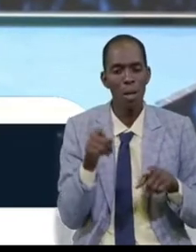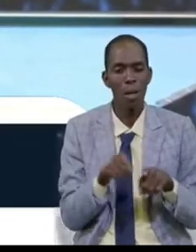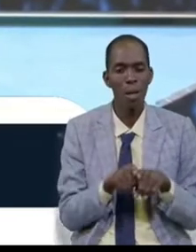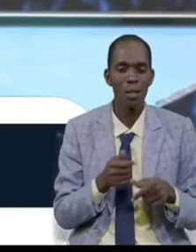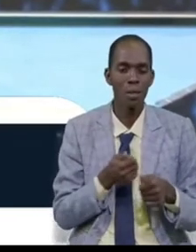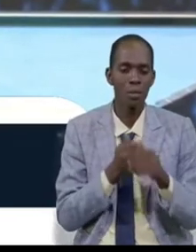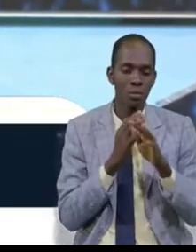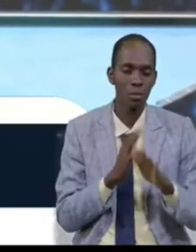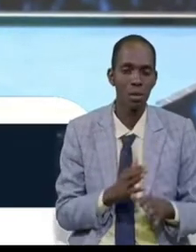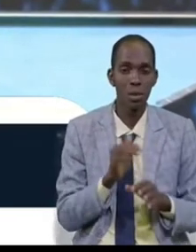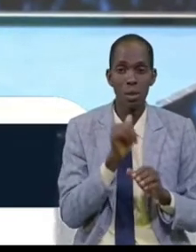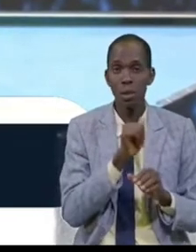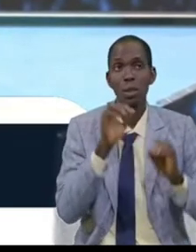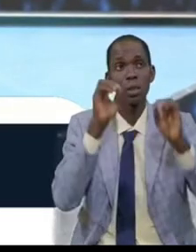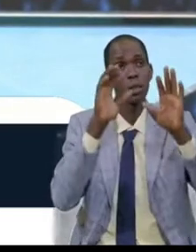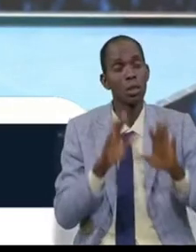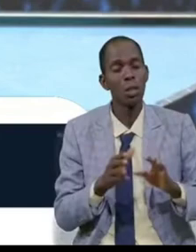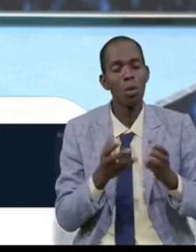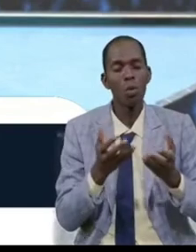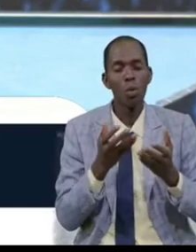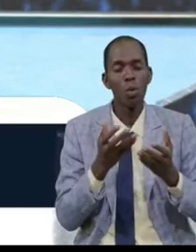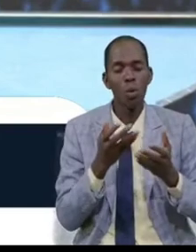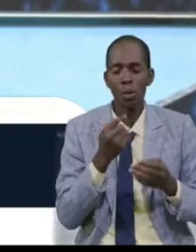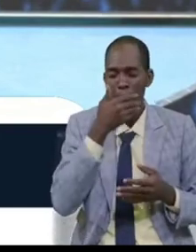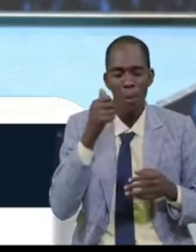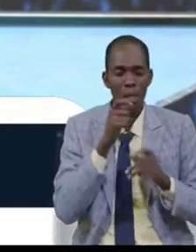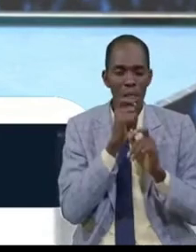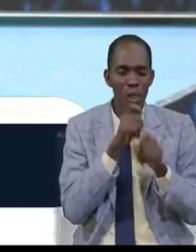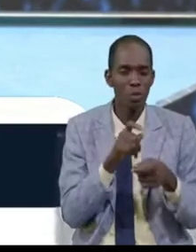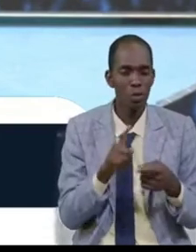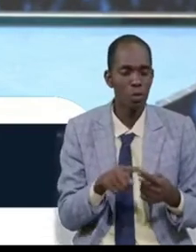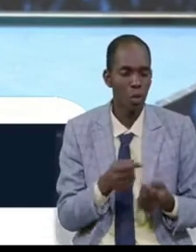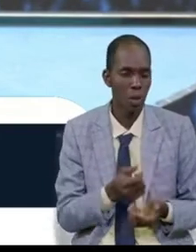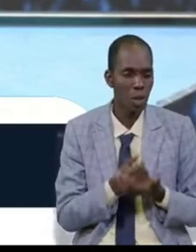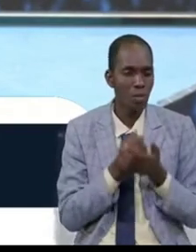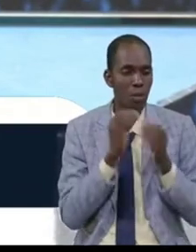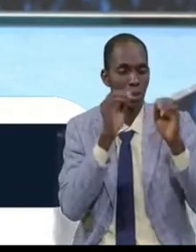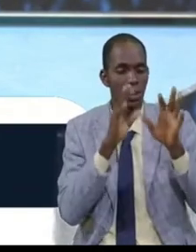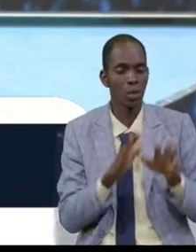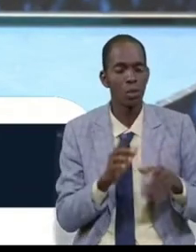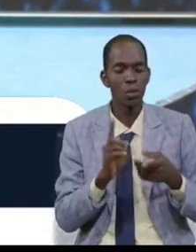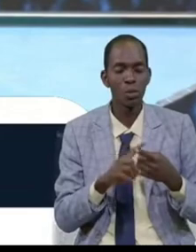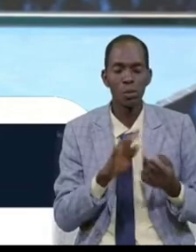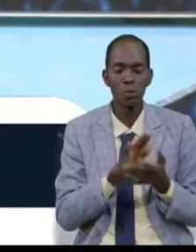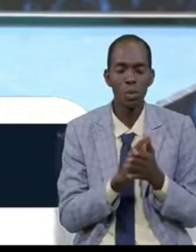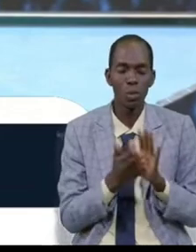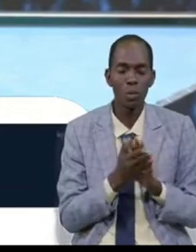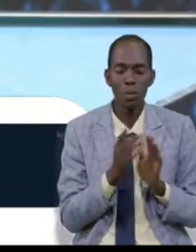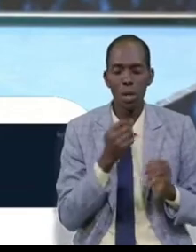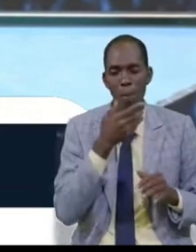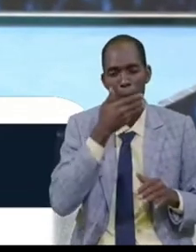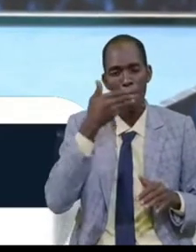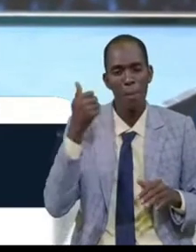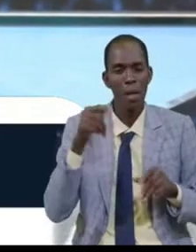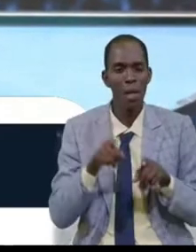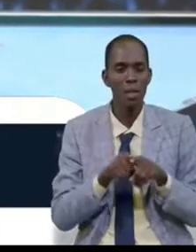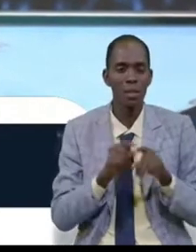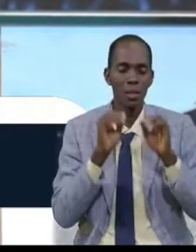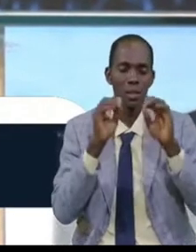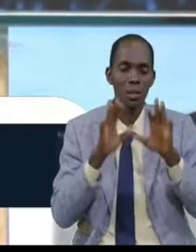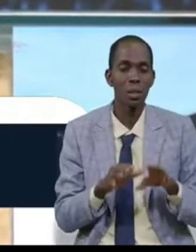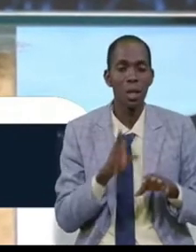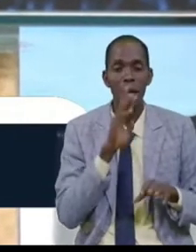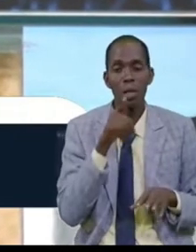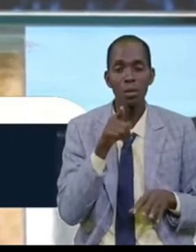teacher, covet earnestly the best gifts that will make you your best as a teacher. Or you are an